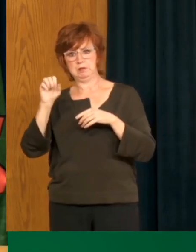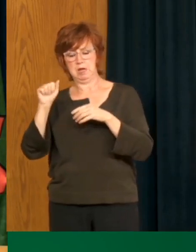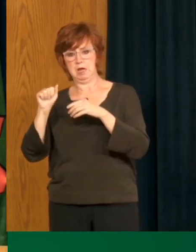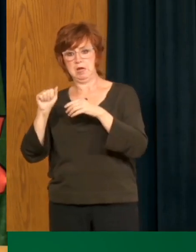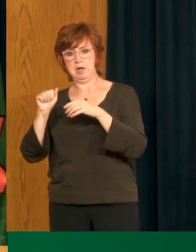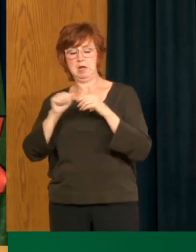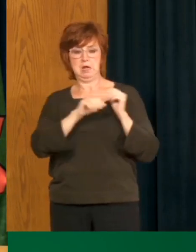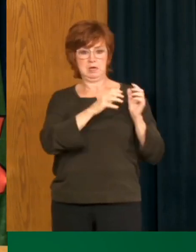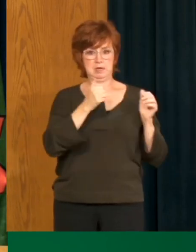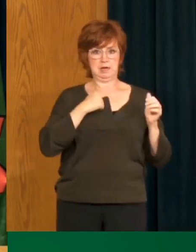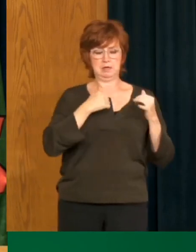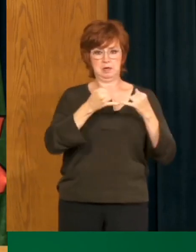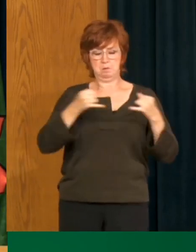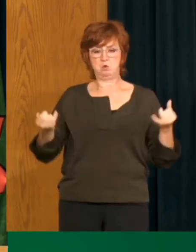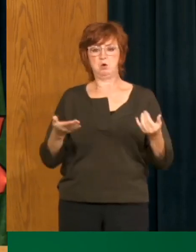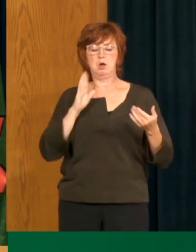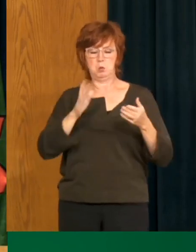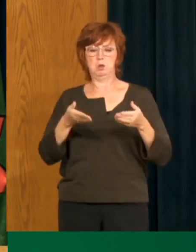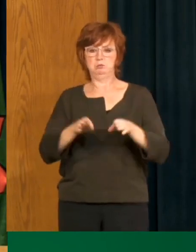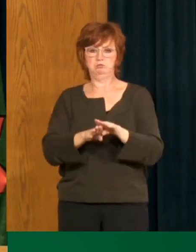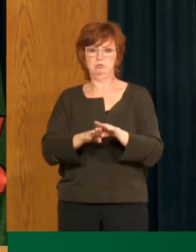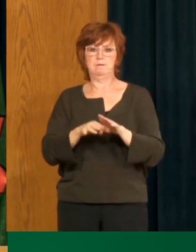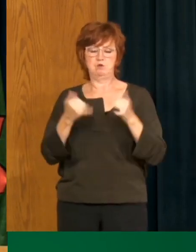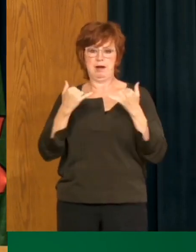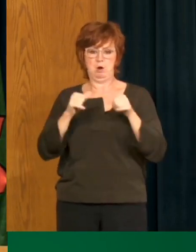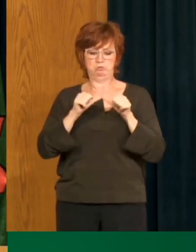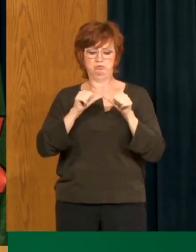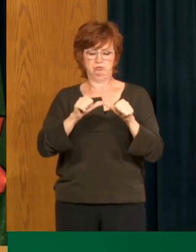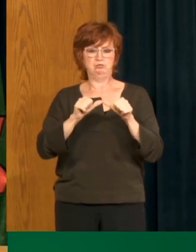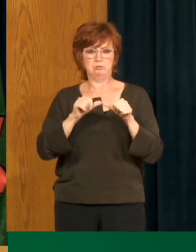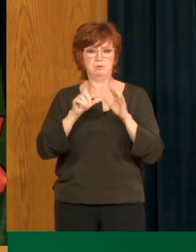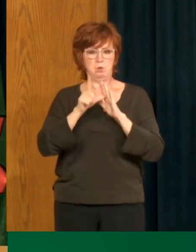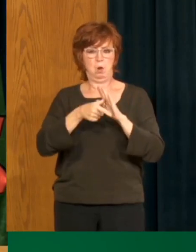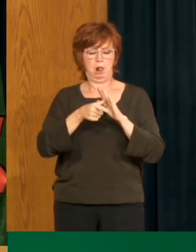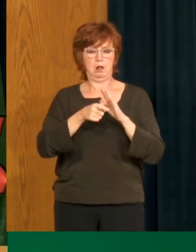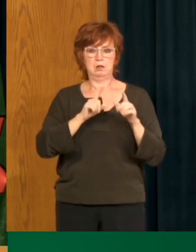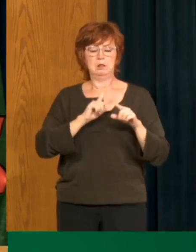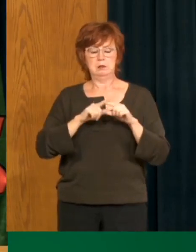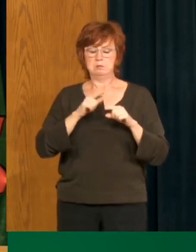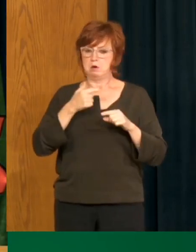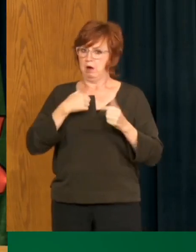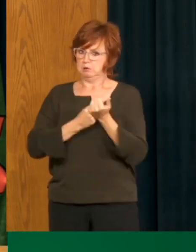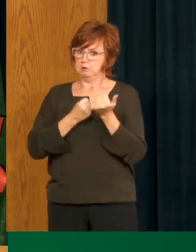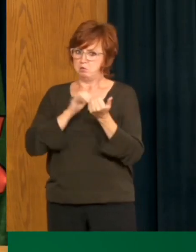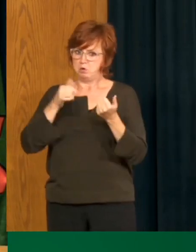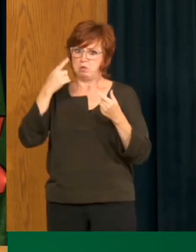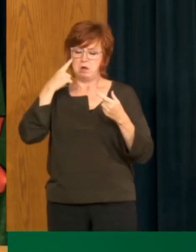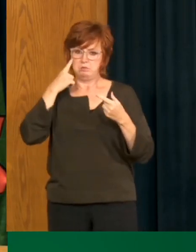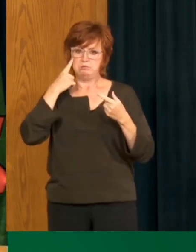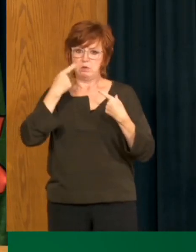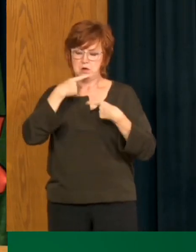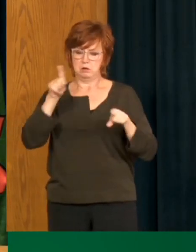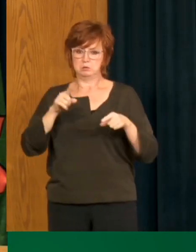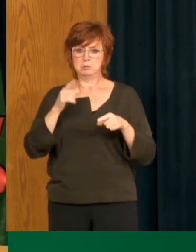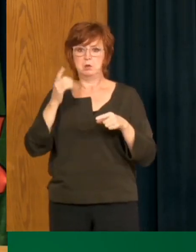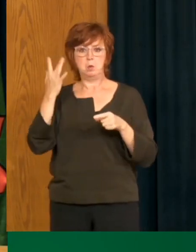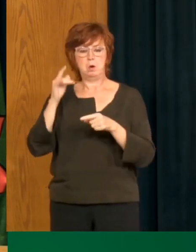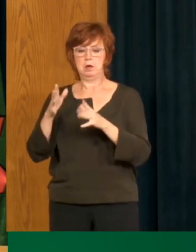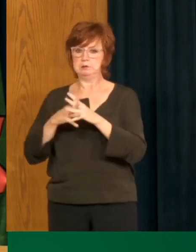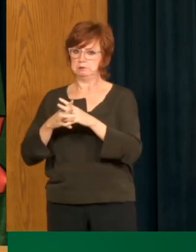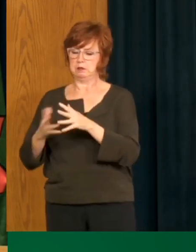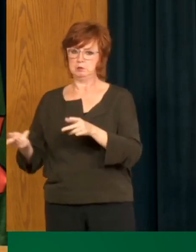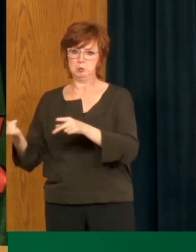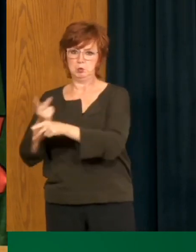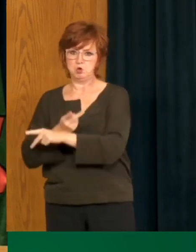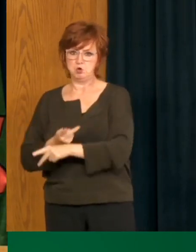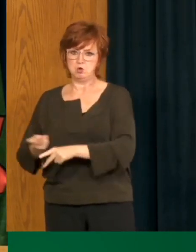the COVID situation is very, very challenging in the U.S. and it's getting worse. In Saskatchewan, our case numbers are